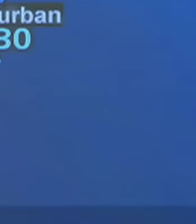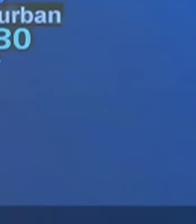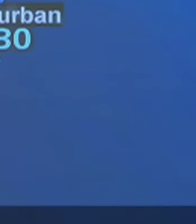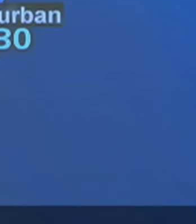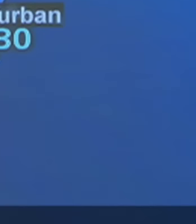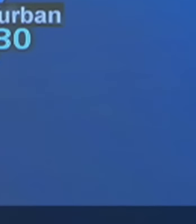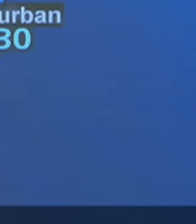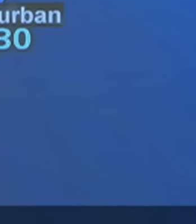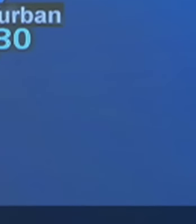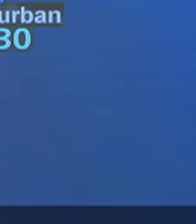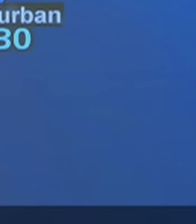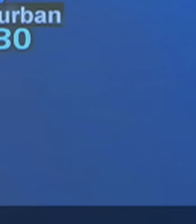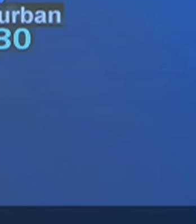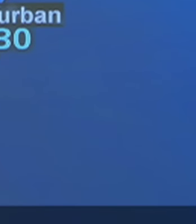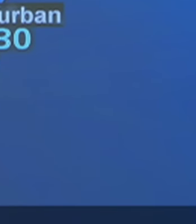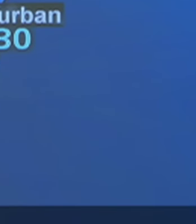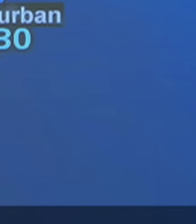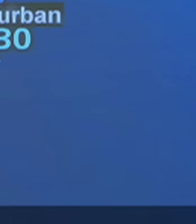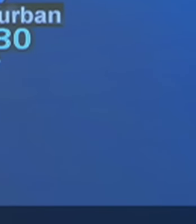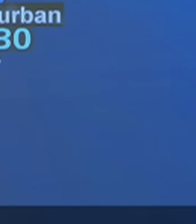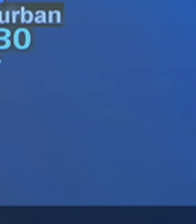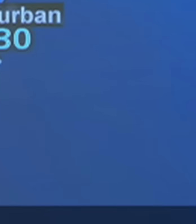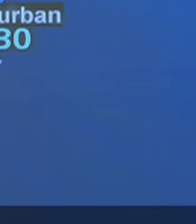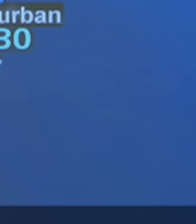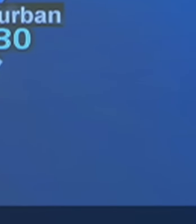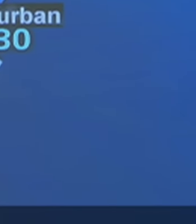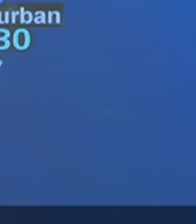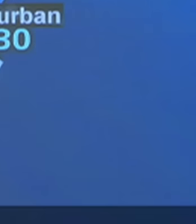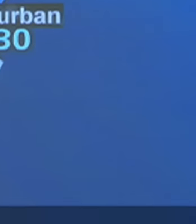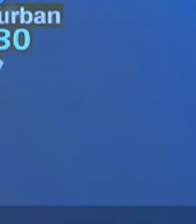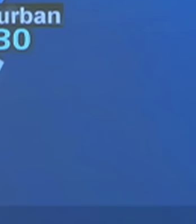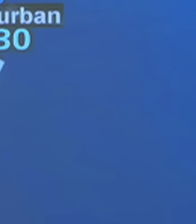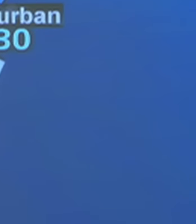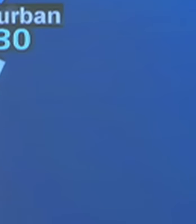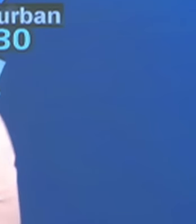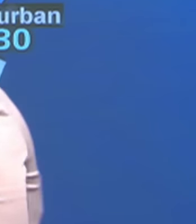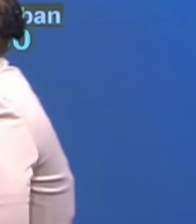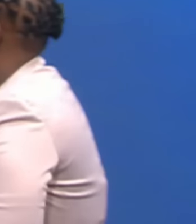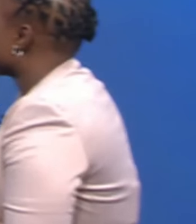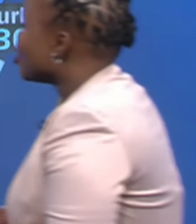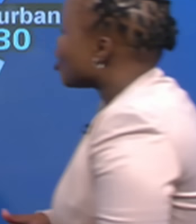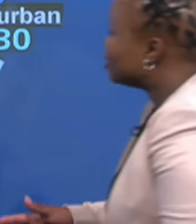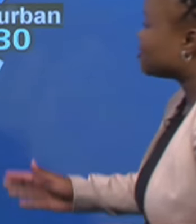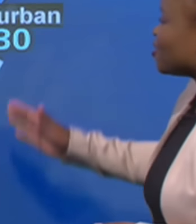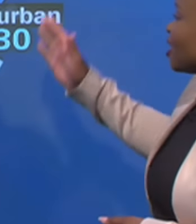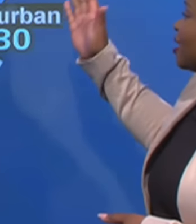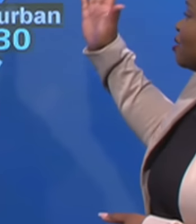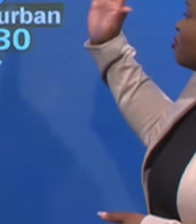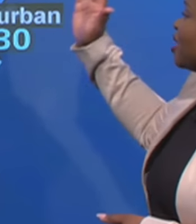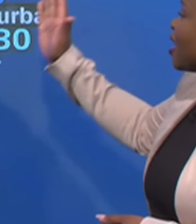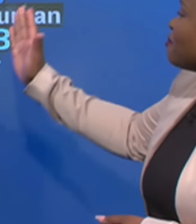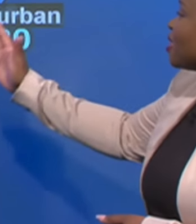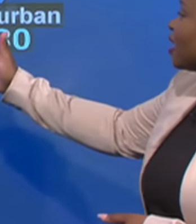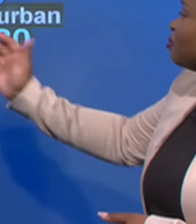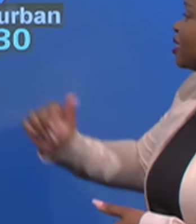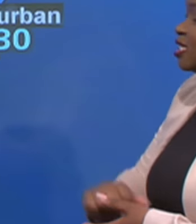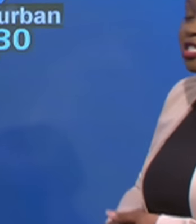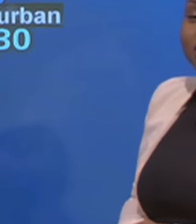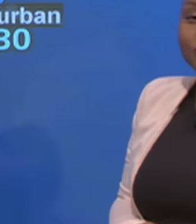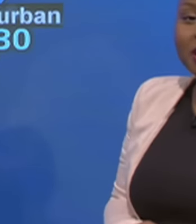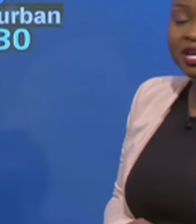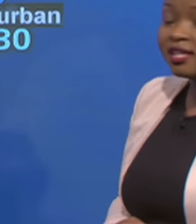Tla ke go leboga ka tla go mo ga tsoma dumela bone ponela pele ya maemo a bosa mo bosegong jo ga mmogo le motsatsing la ka moso go bontsha fa go tla nna le pula e matla